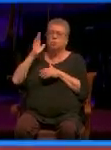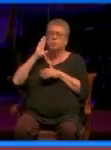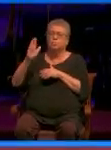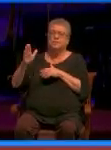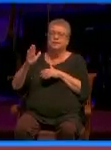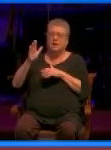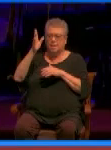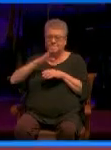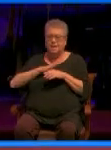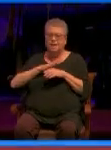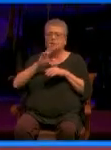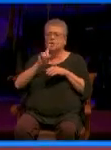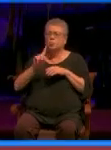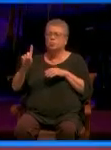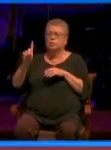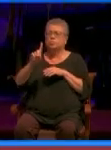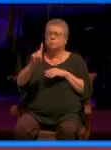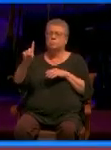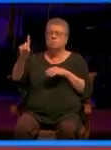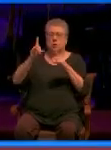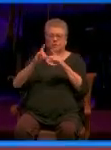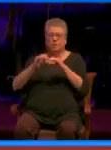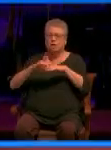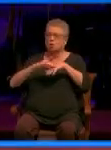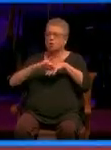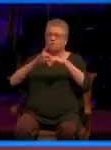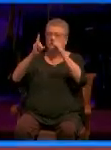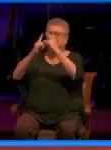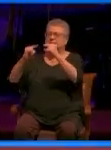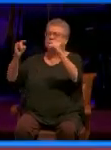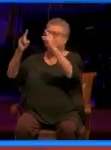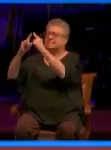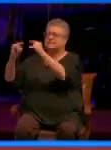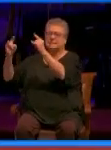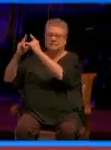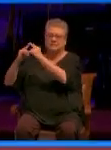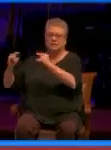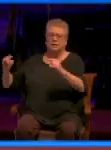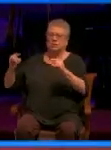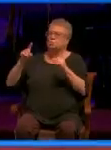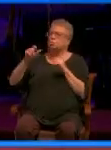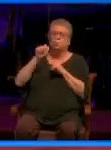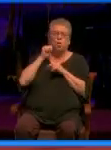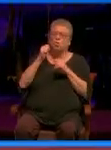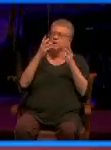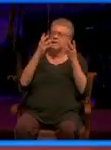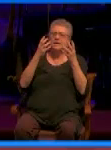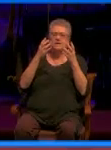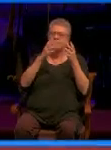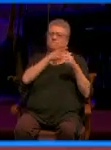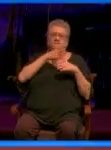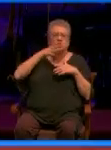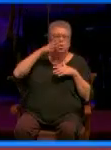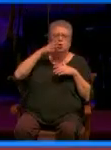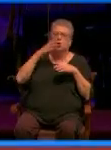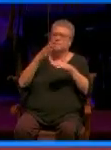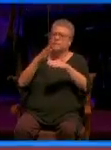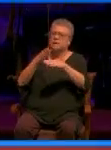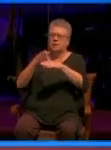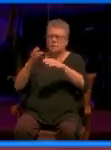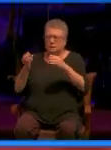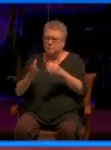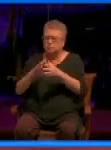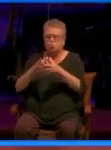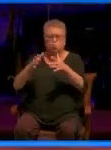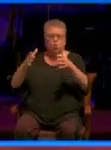nomad. You'll live in tents. "Away from the dew of heaven will be on you." You won't get the farming and agriculture and blessing of your